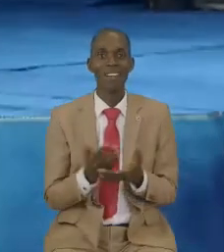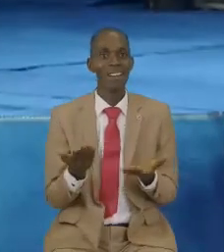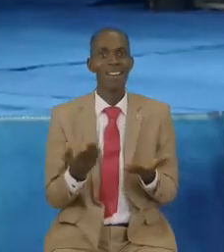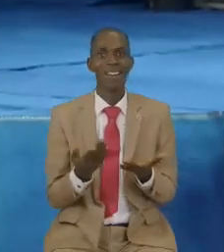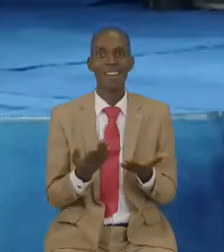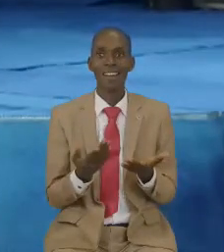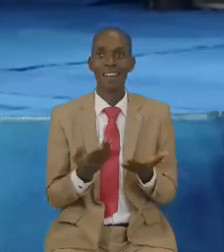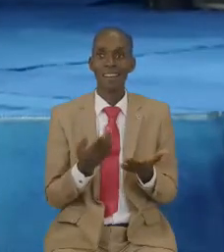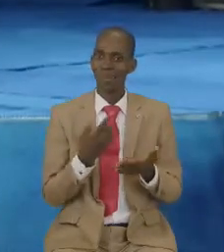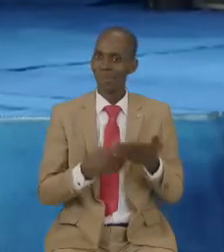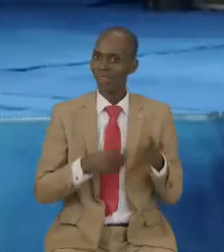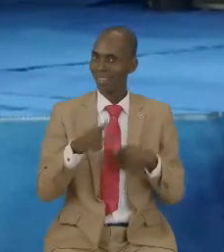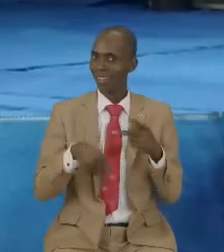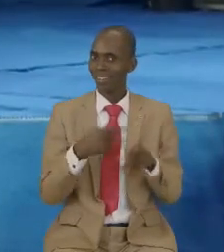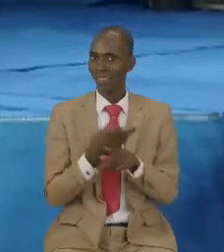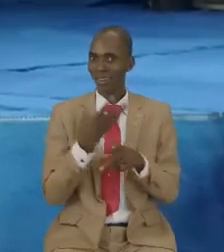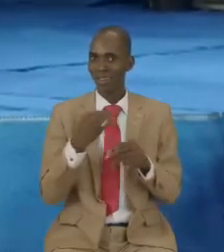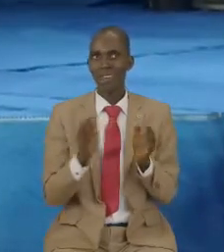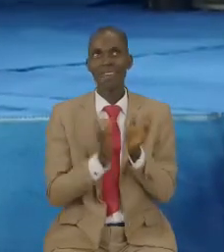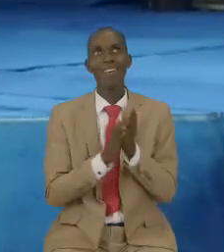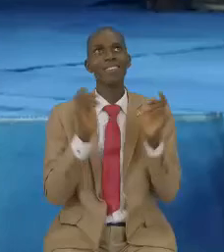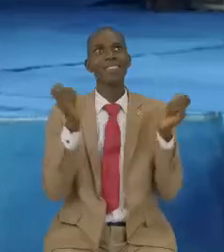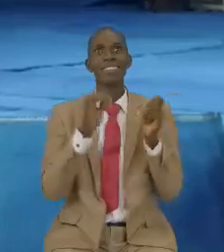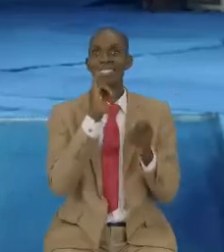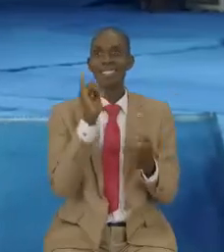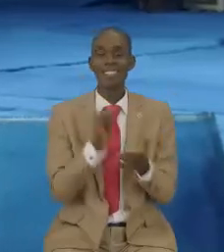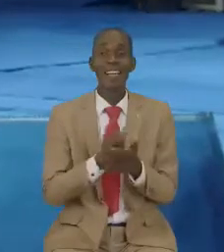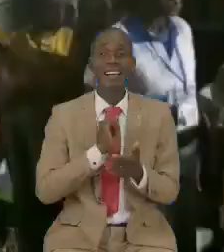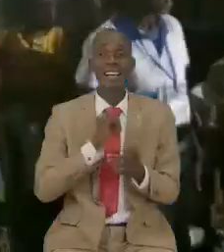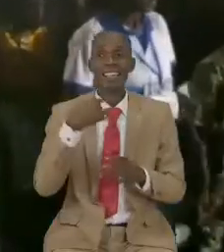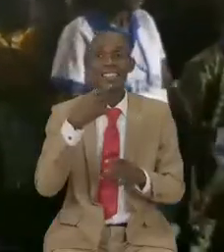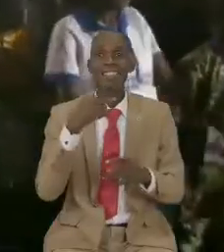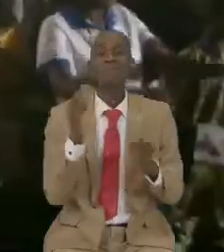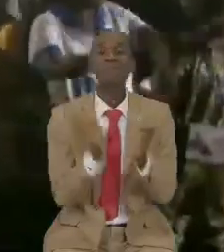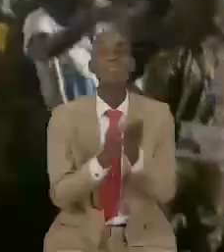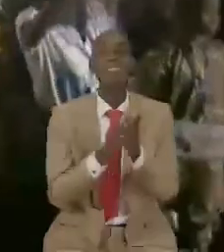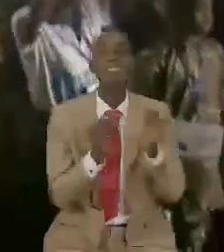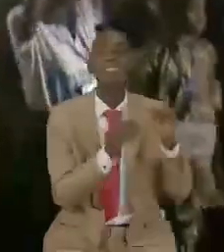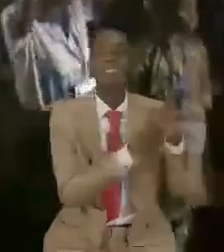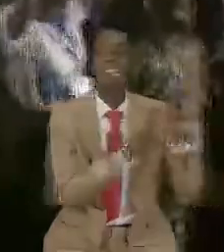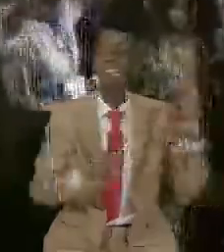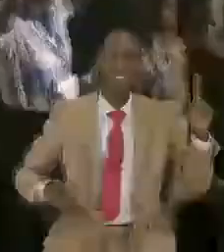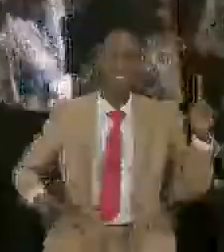What kind of hallelujah is that? I said, praise the Lord.